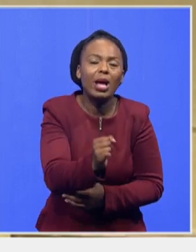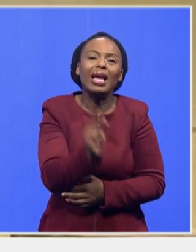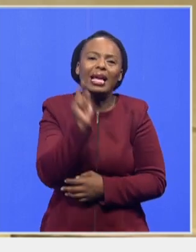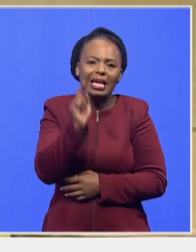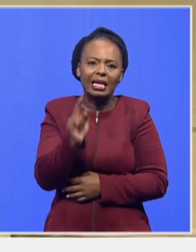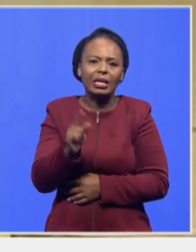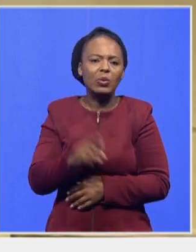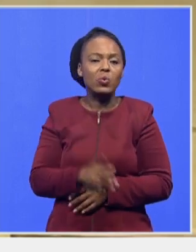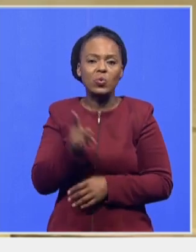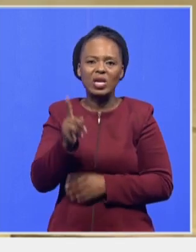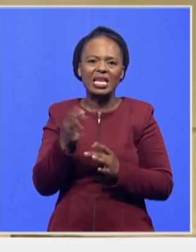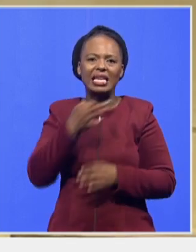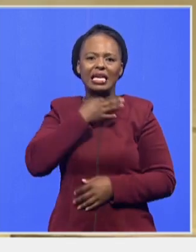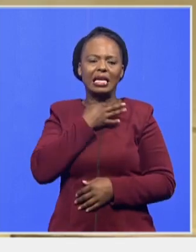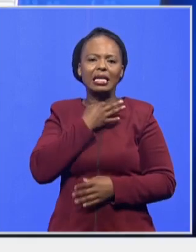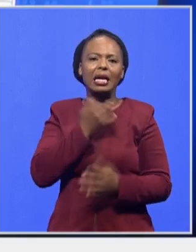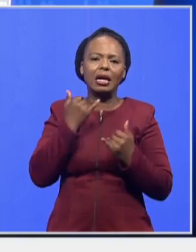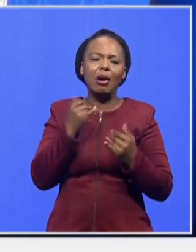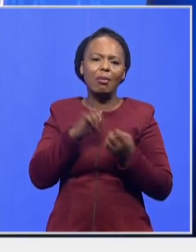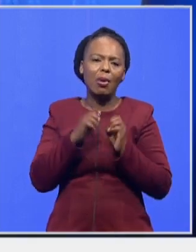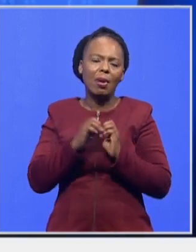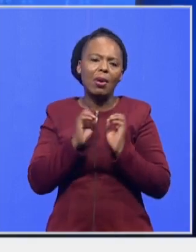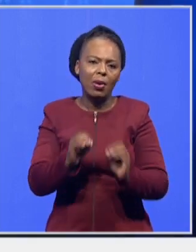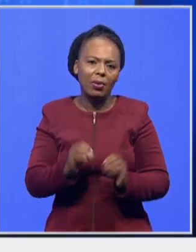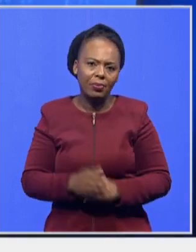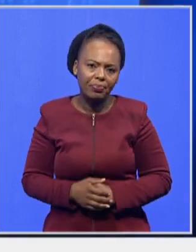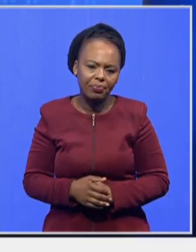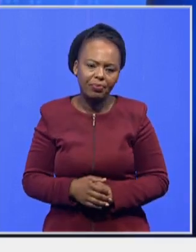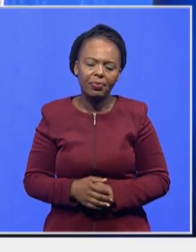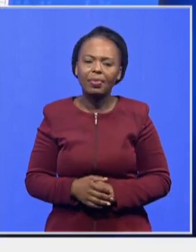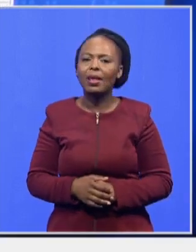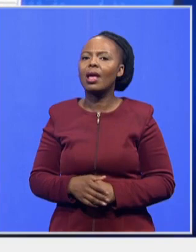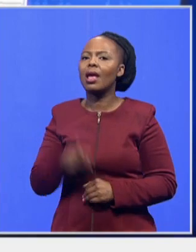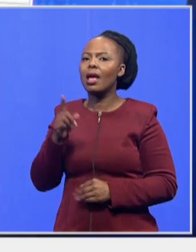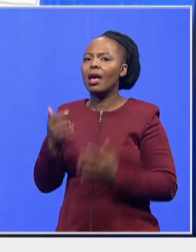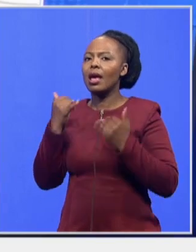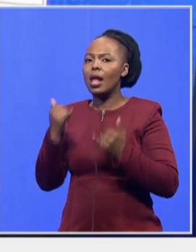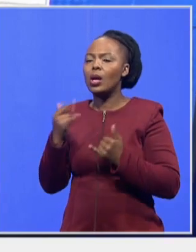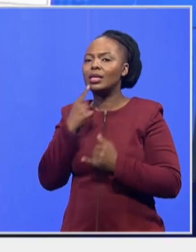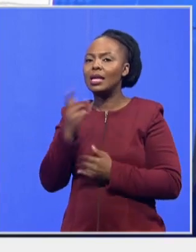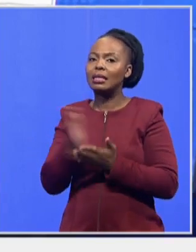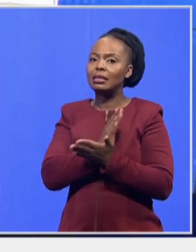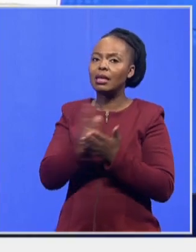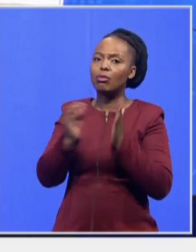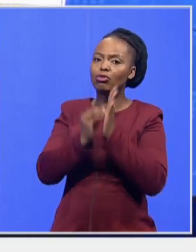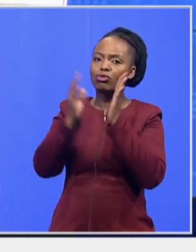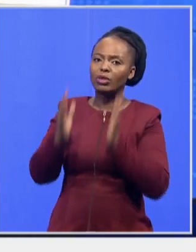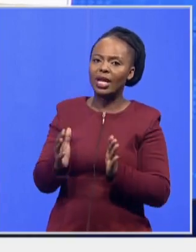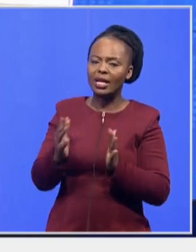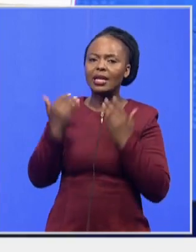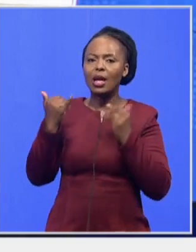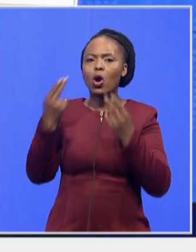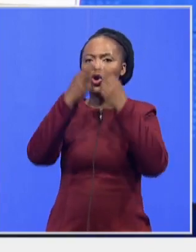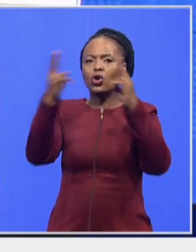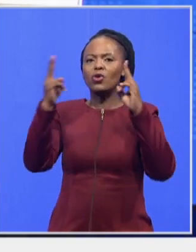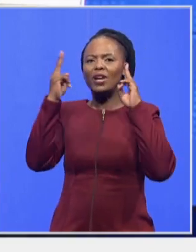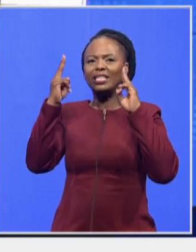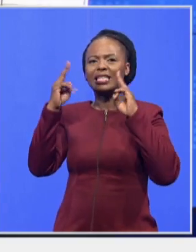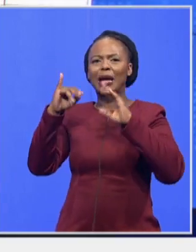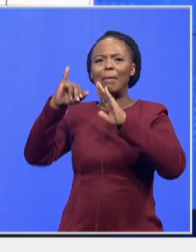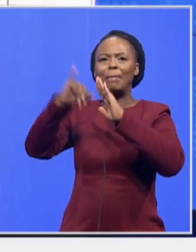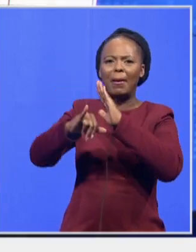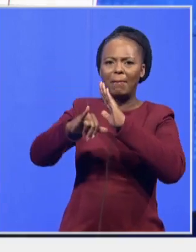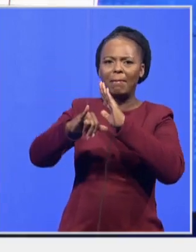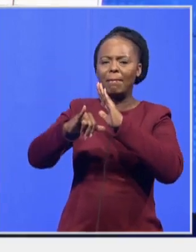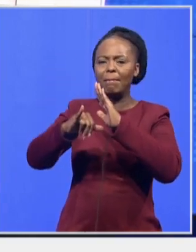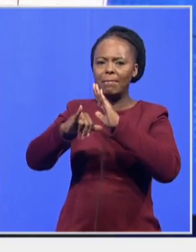this chaotic scene. There were reports as well, Naba, of some students that are stuck in universities, some students being